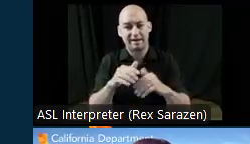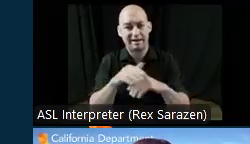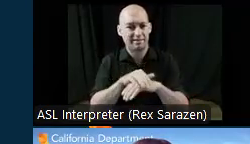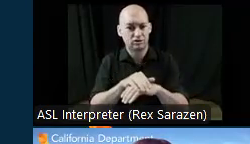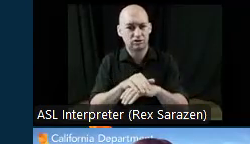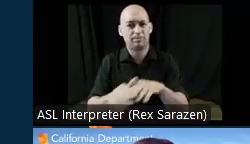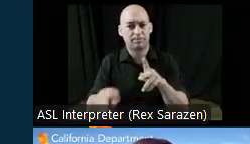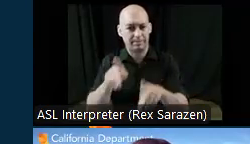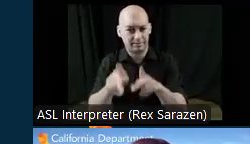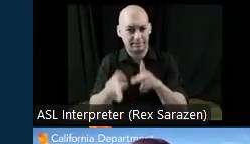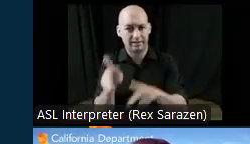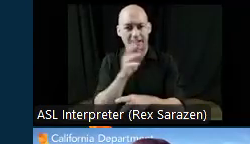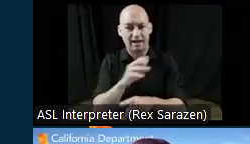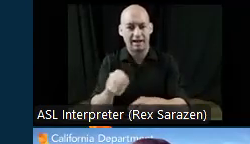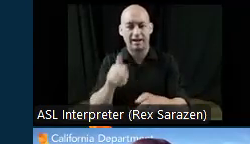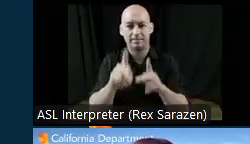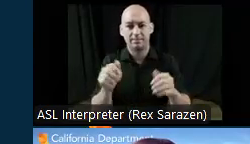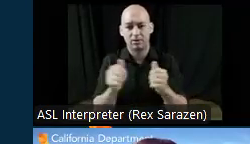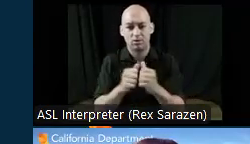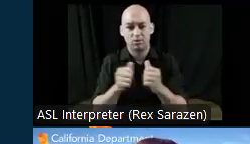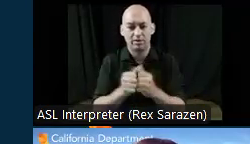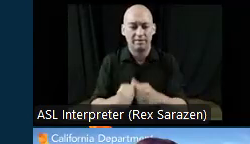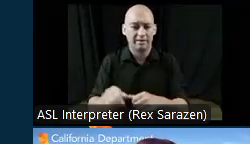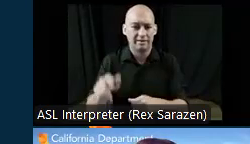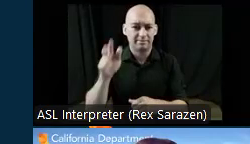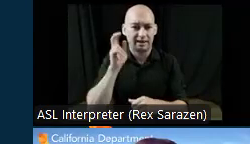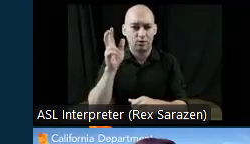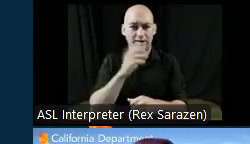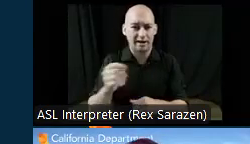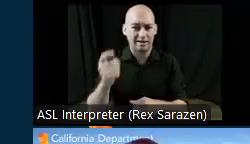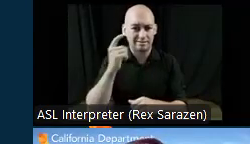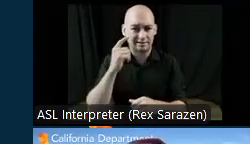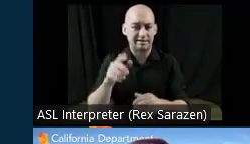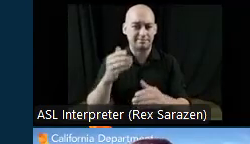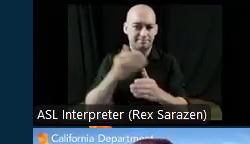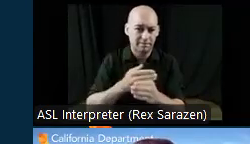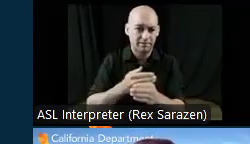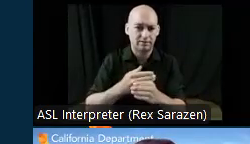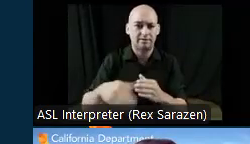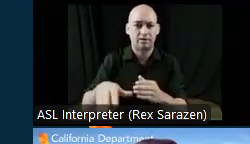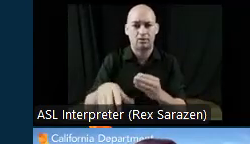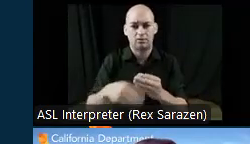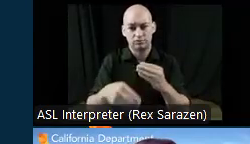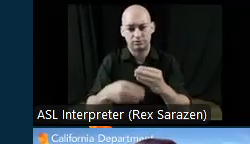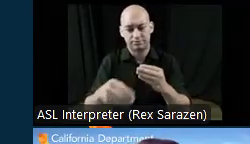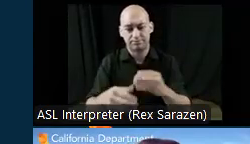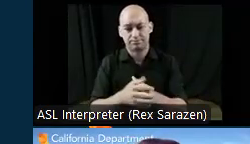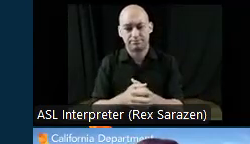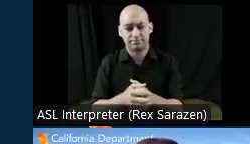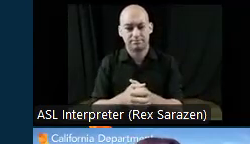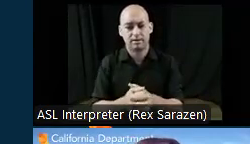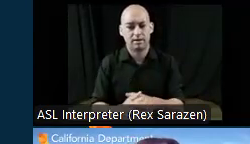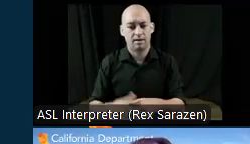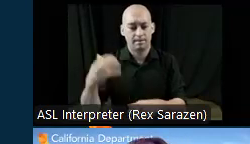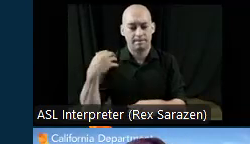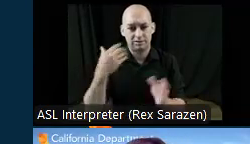and for individuals with that are hearing and sight impaired as well. Then we have the master plan for aging with its 5